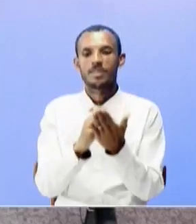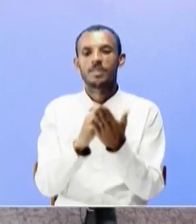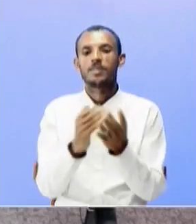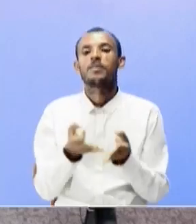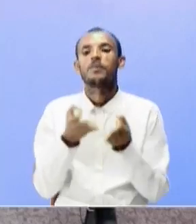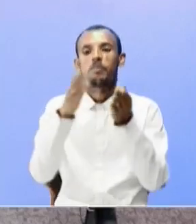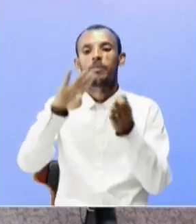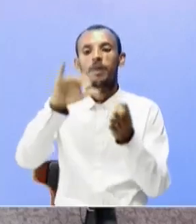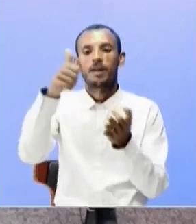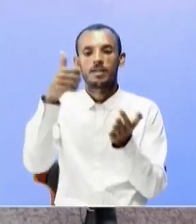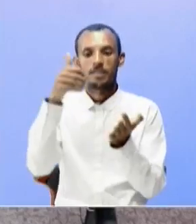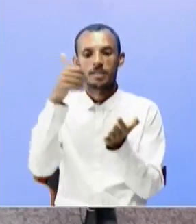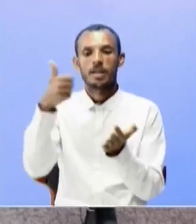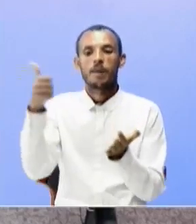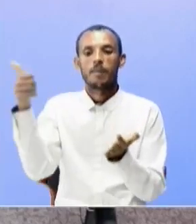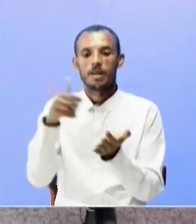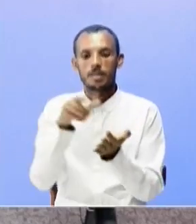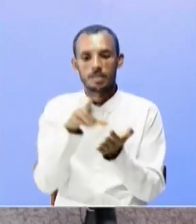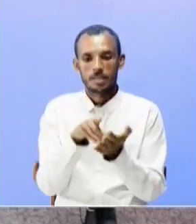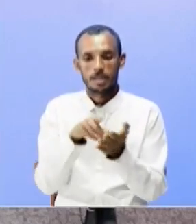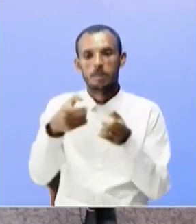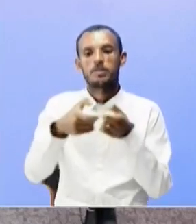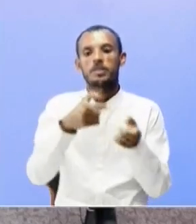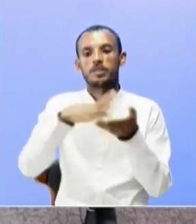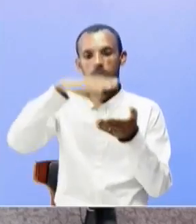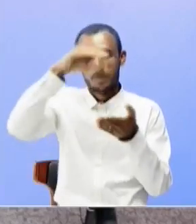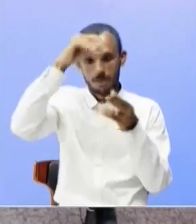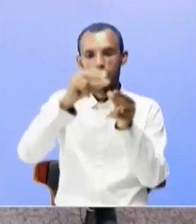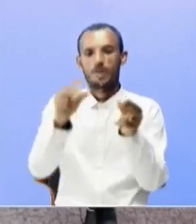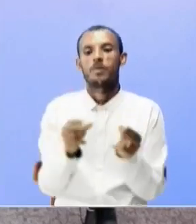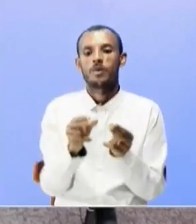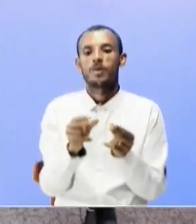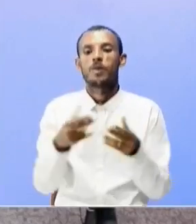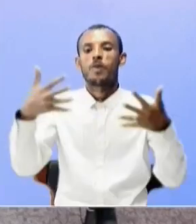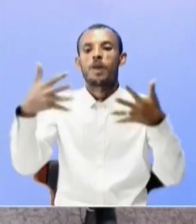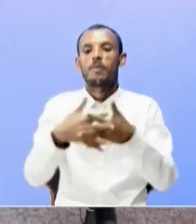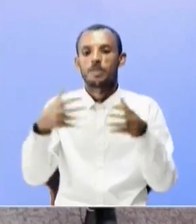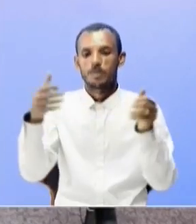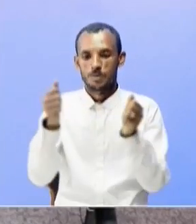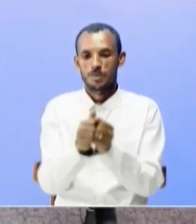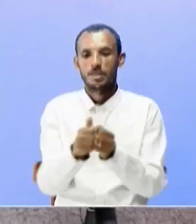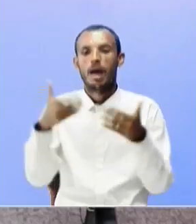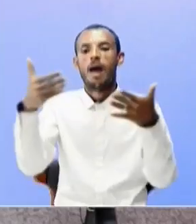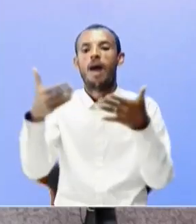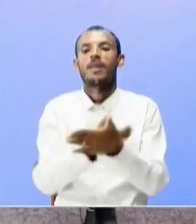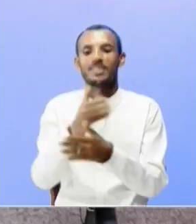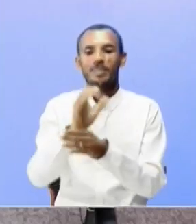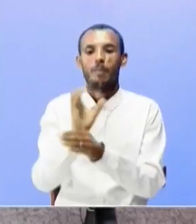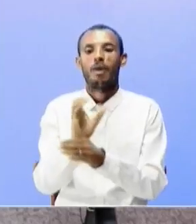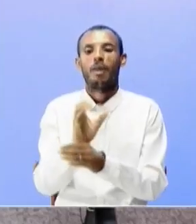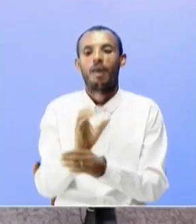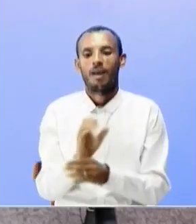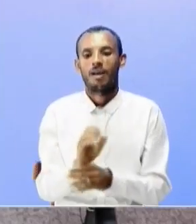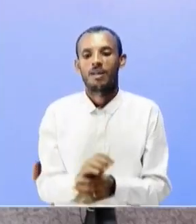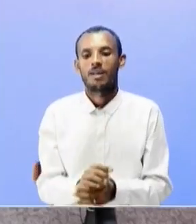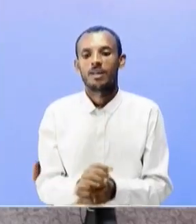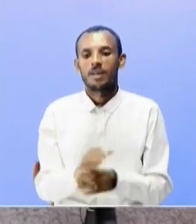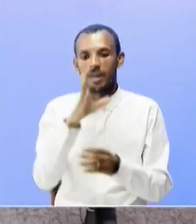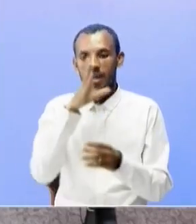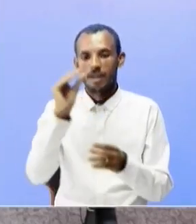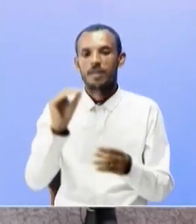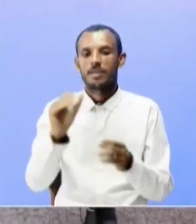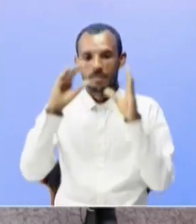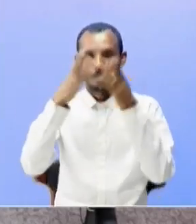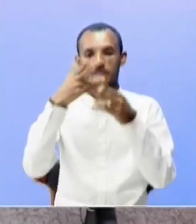you by Addis Ababa City Administration Education Bureau in collaboration with Addis Media Network. And I